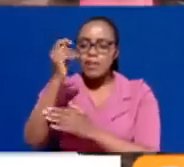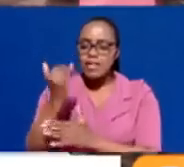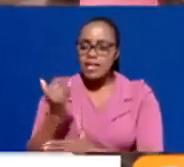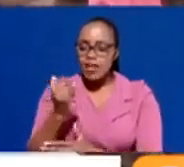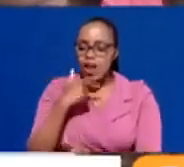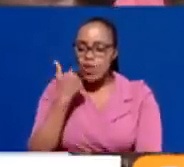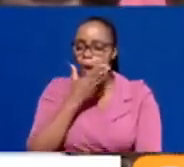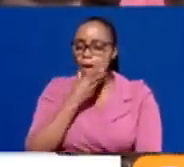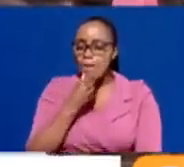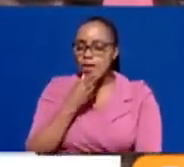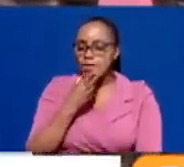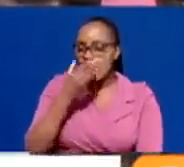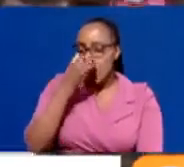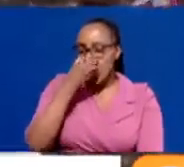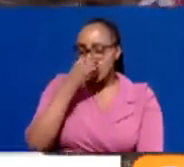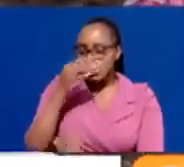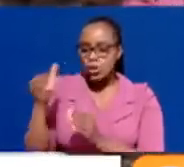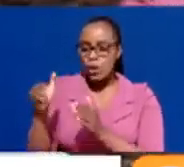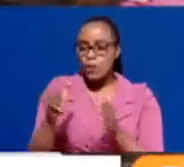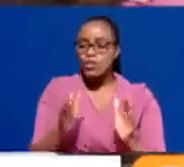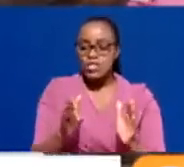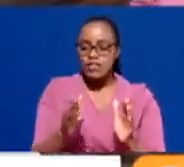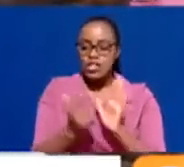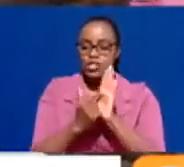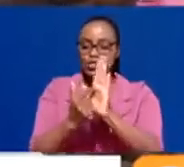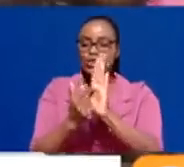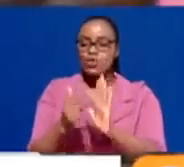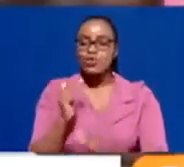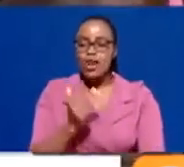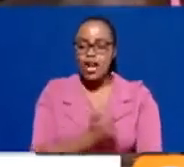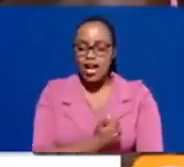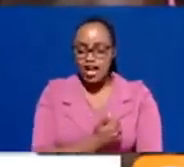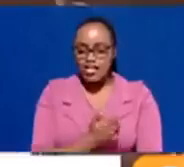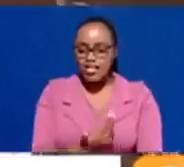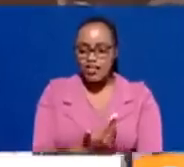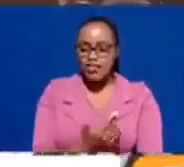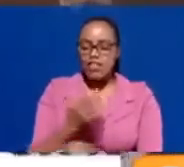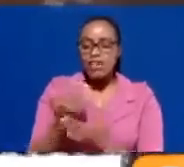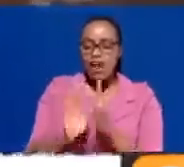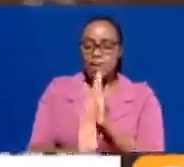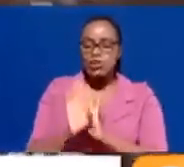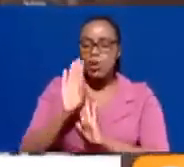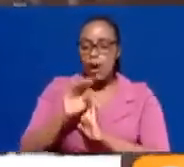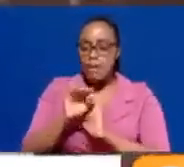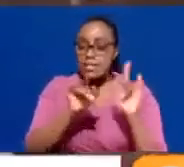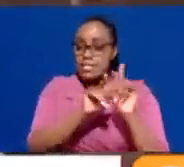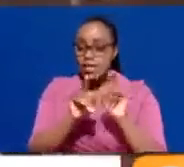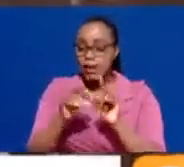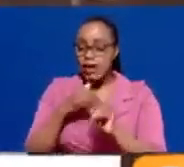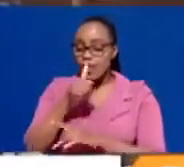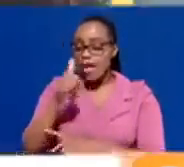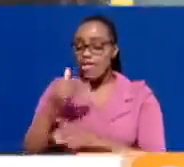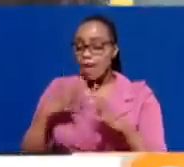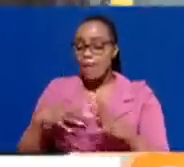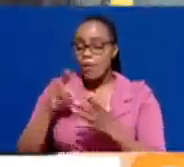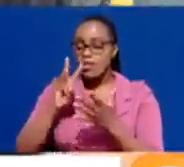Mr. Samoei Ruto, an opportunity to show us the bottom up. Similar sentiments were shared by residents of